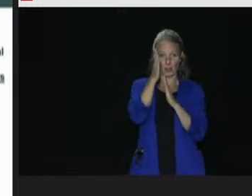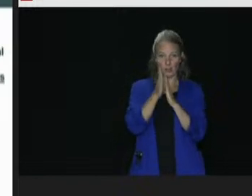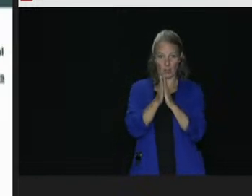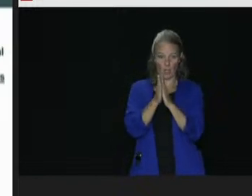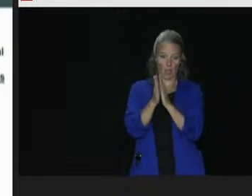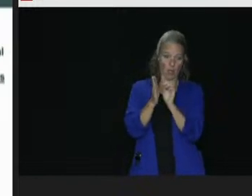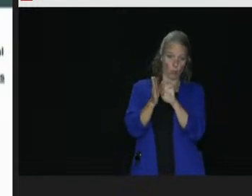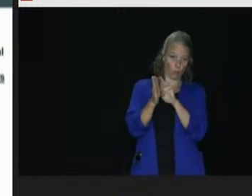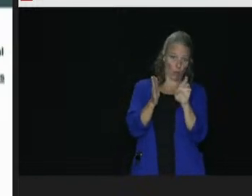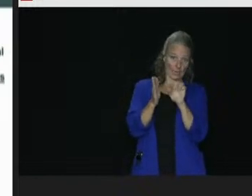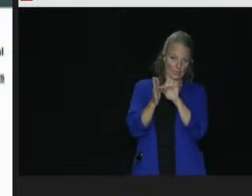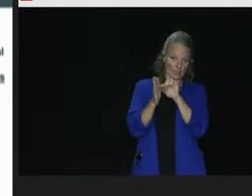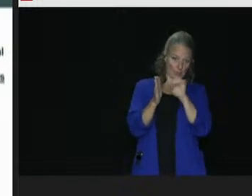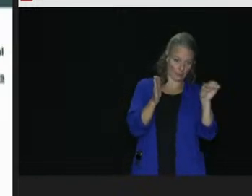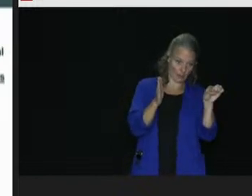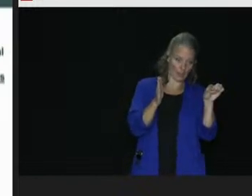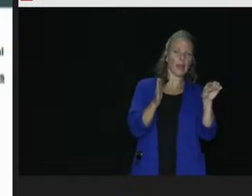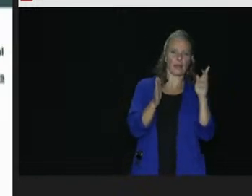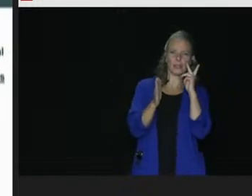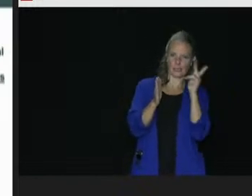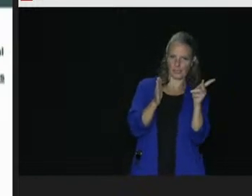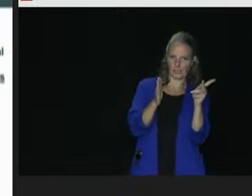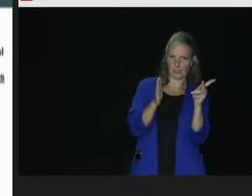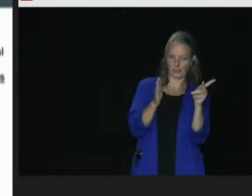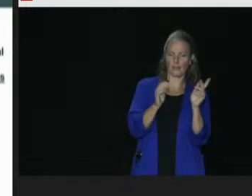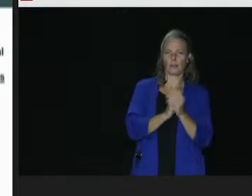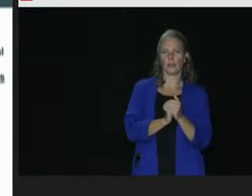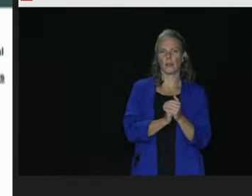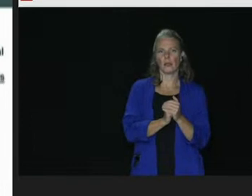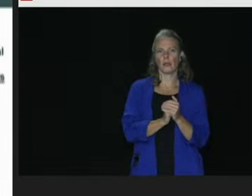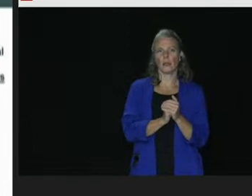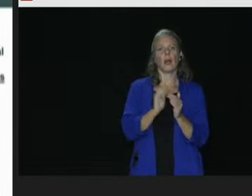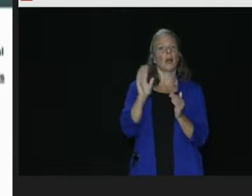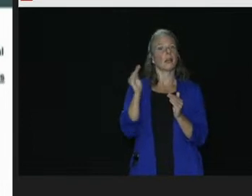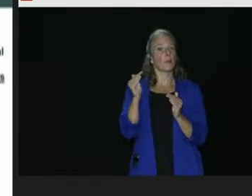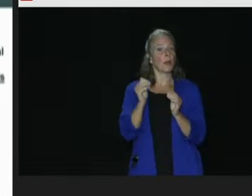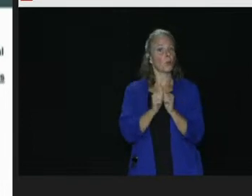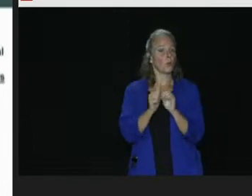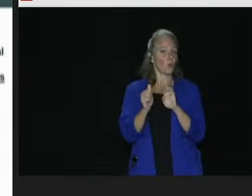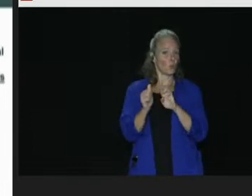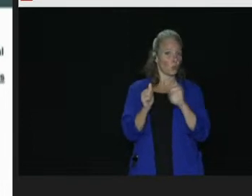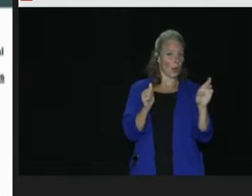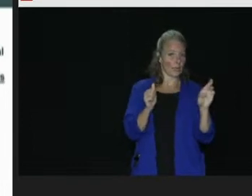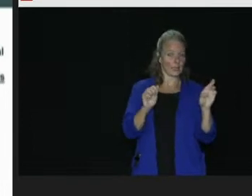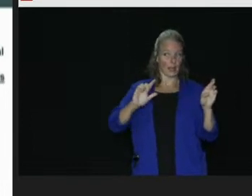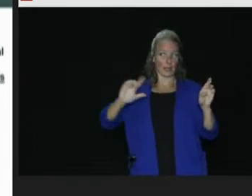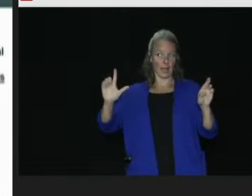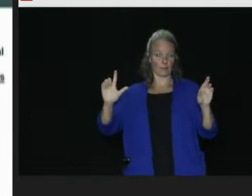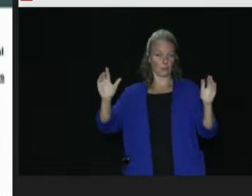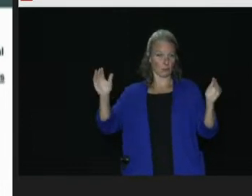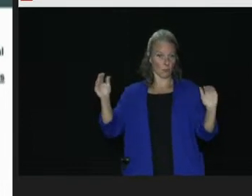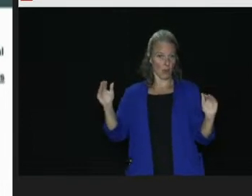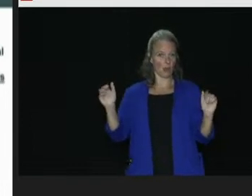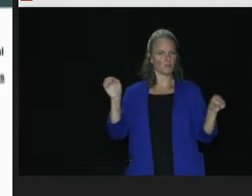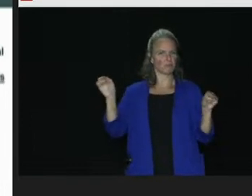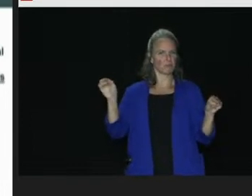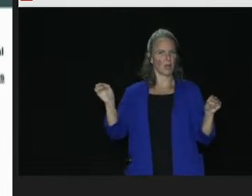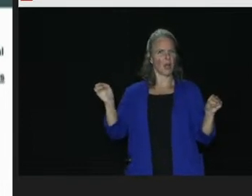lines. And so if you compared the right-hand side to the left, you'll get a